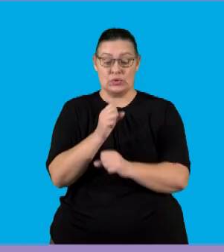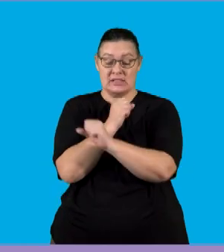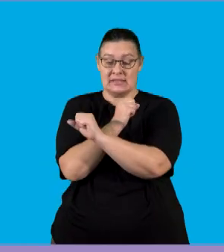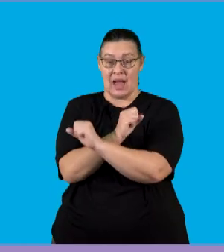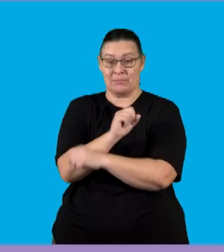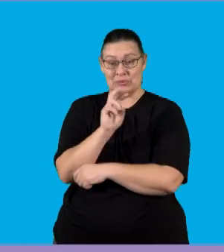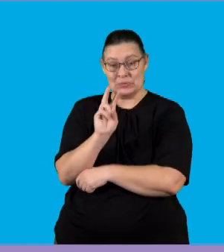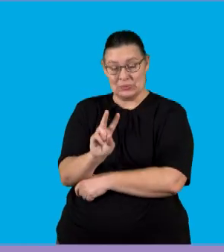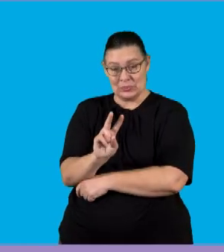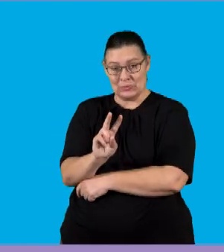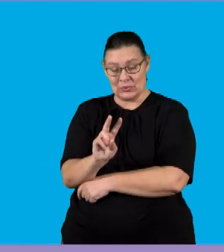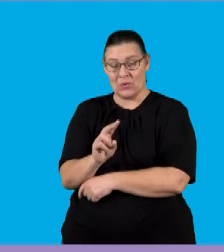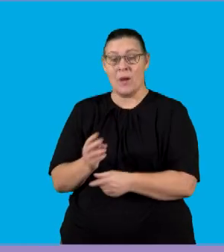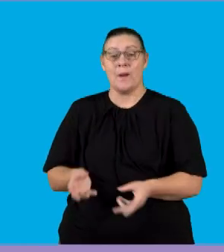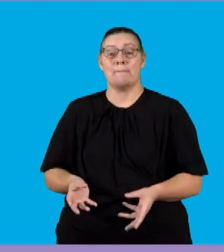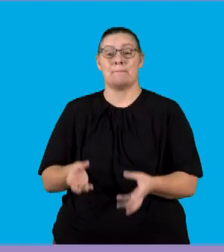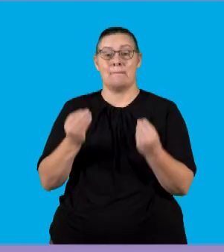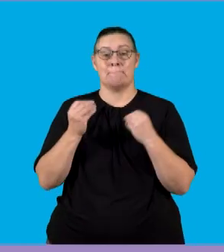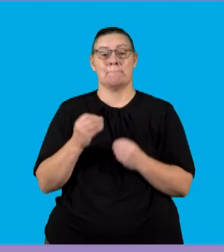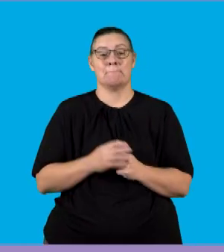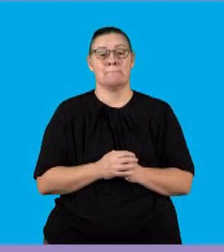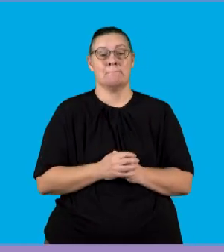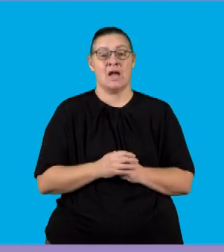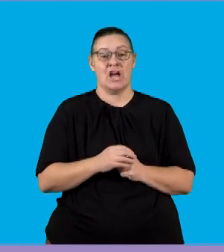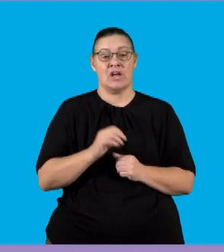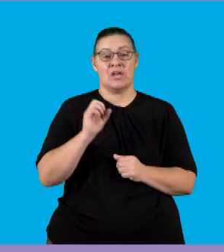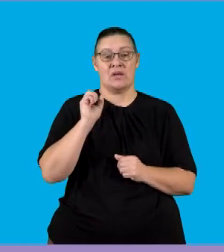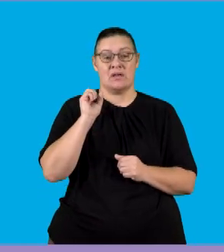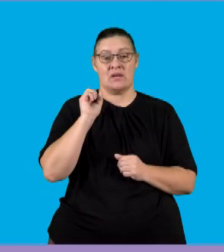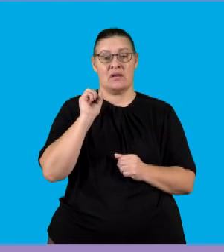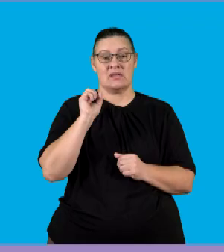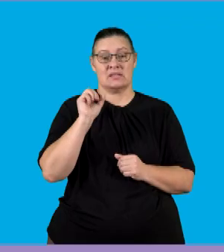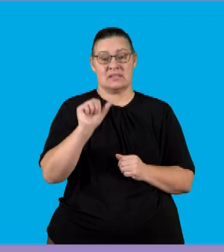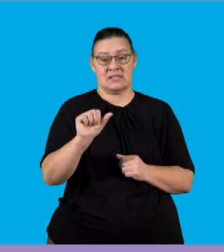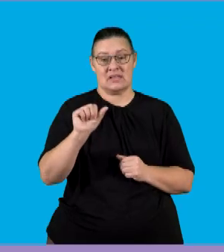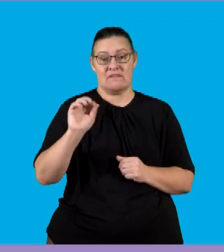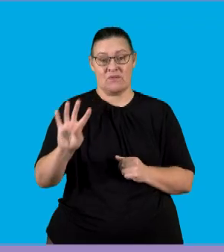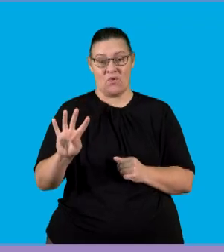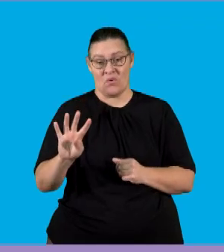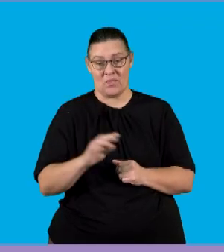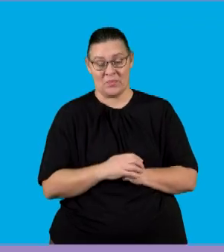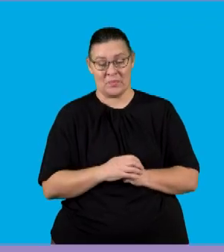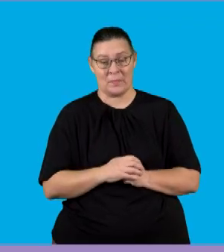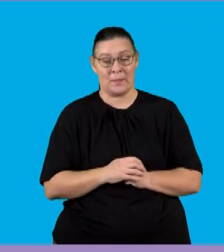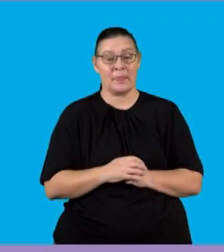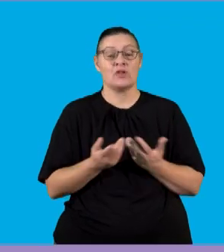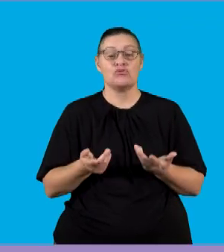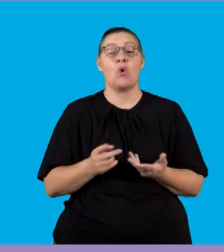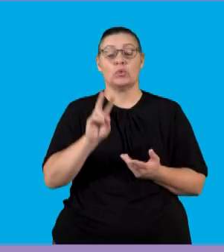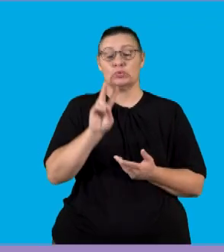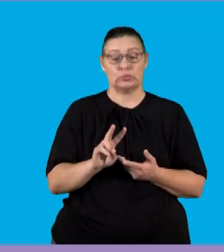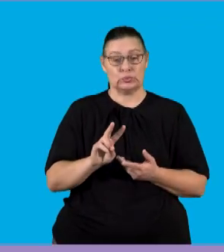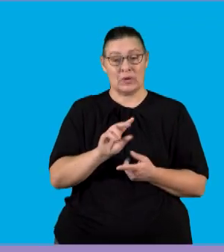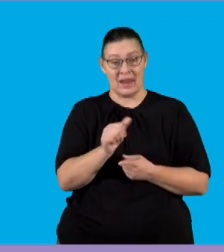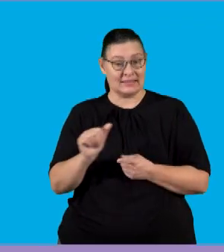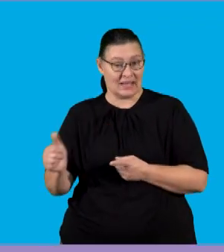from 32, when we multiply by 2, we are going to be given a 64. So what are the next